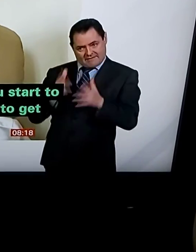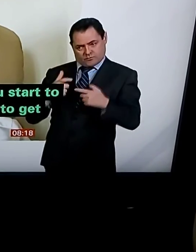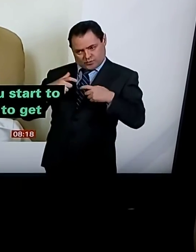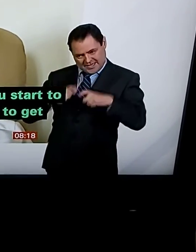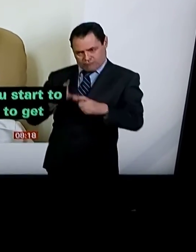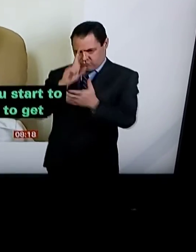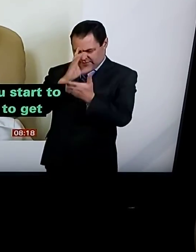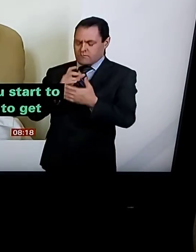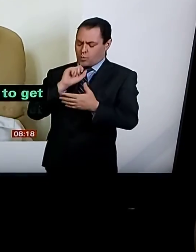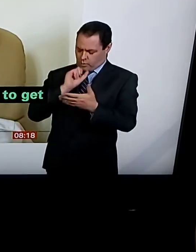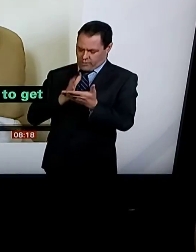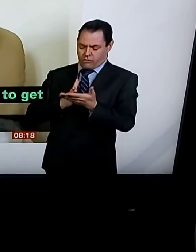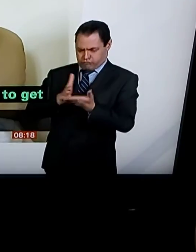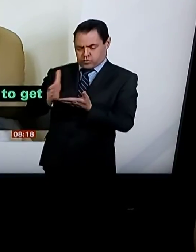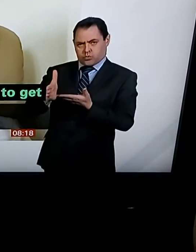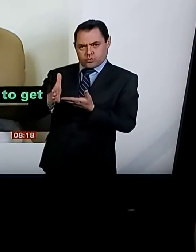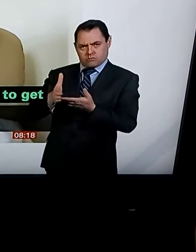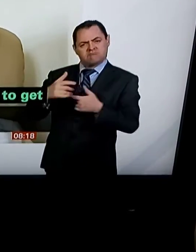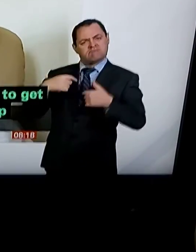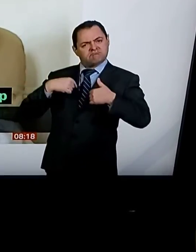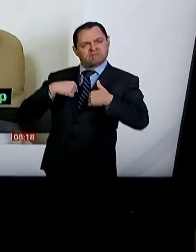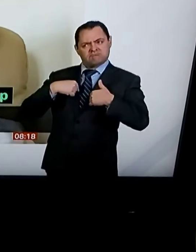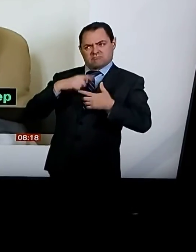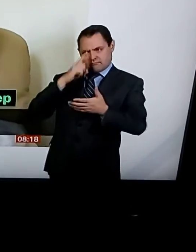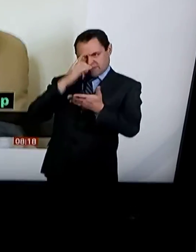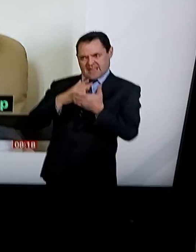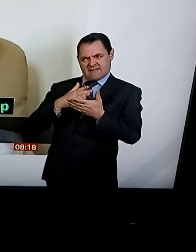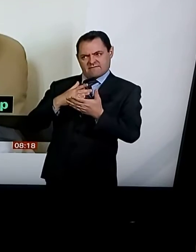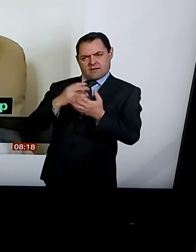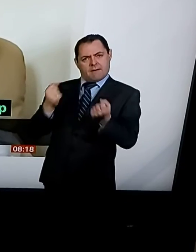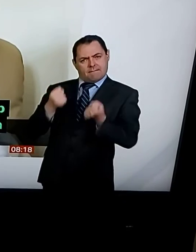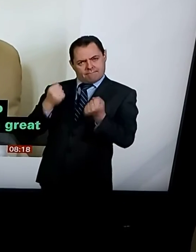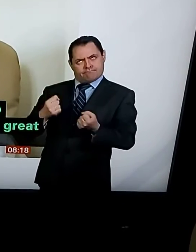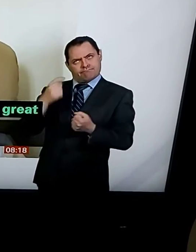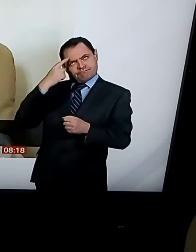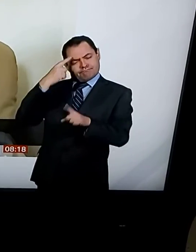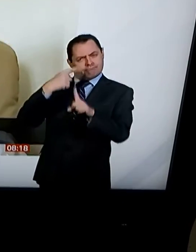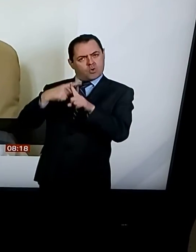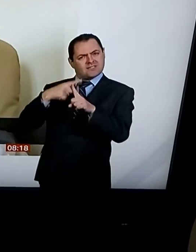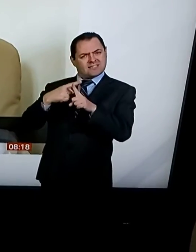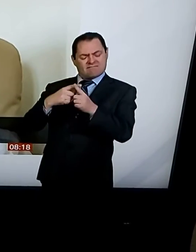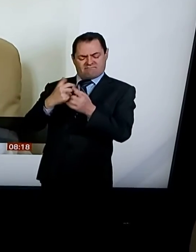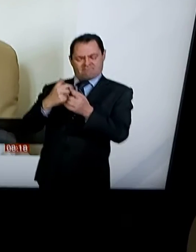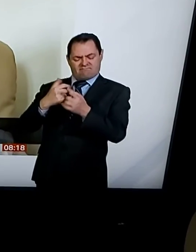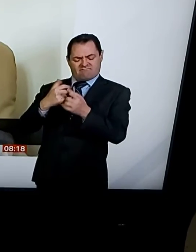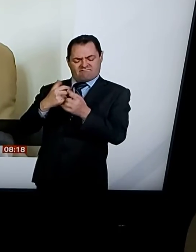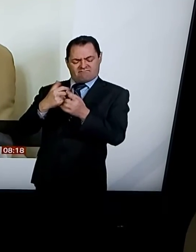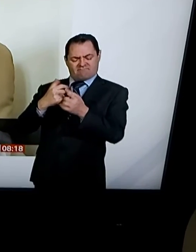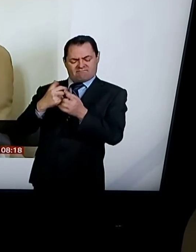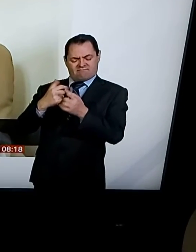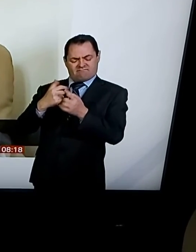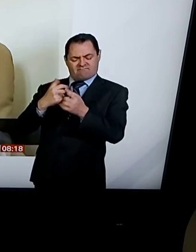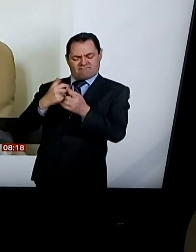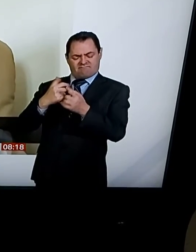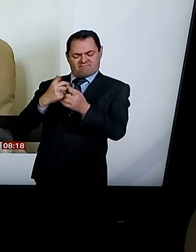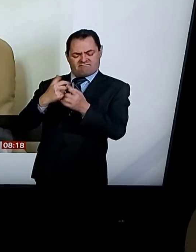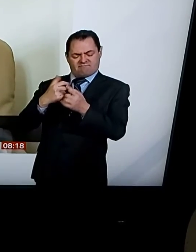that. And I am a great believer in the power of the positive mind, because